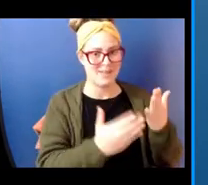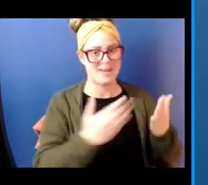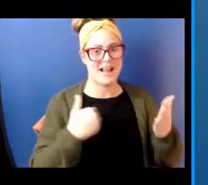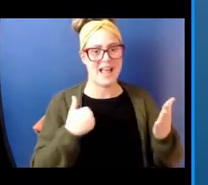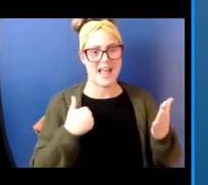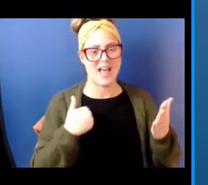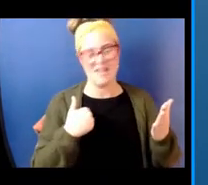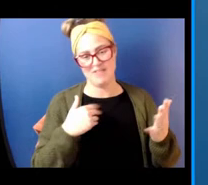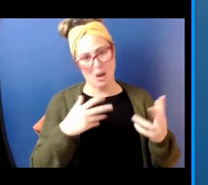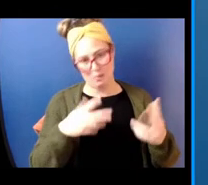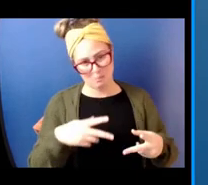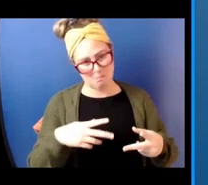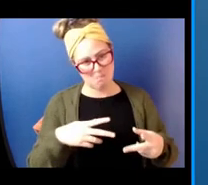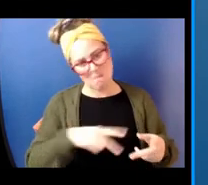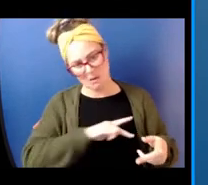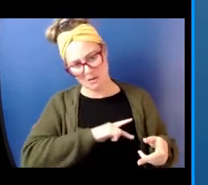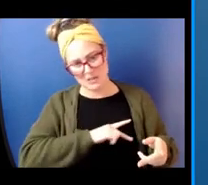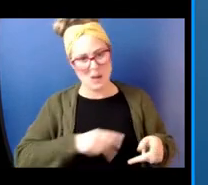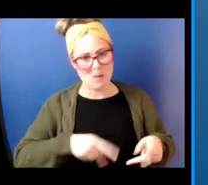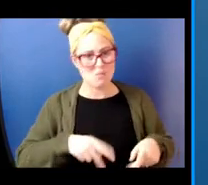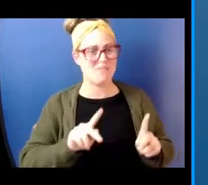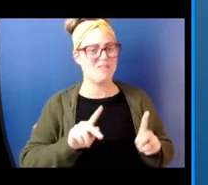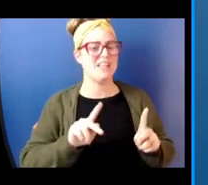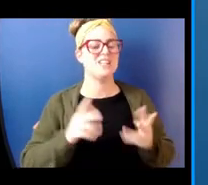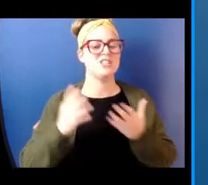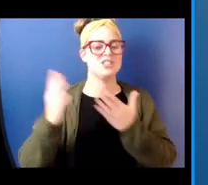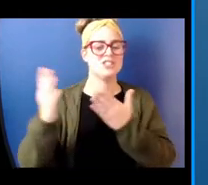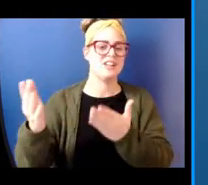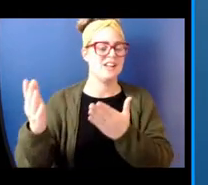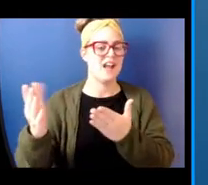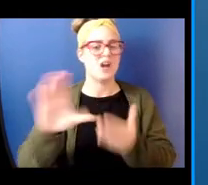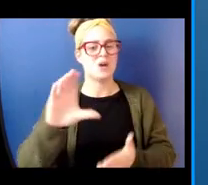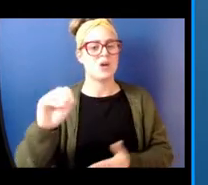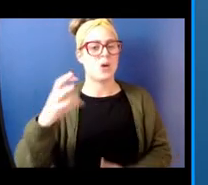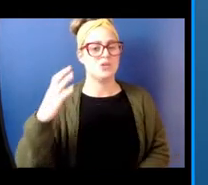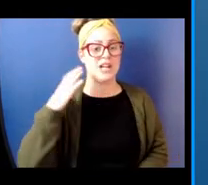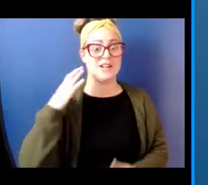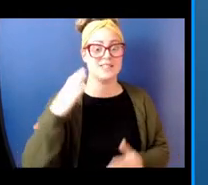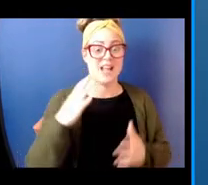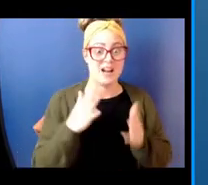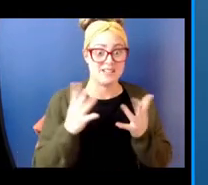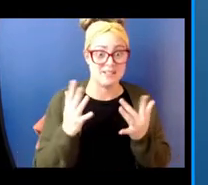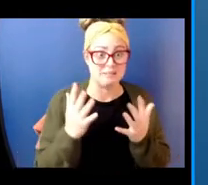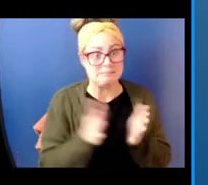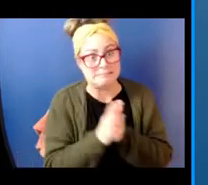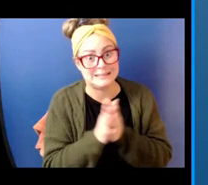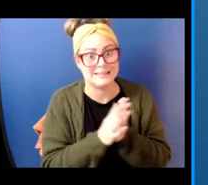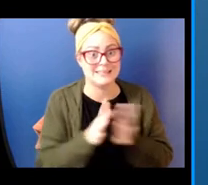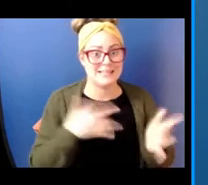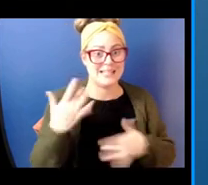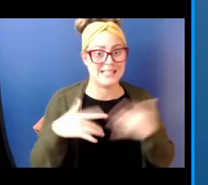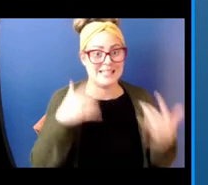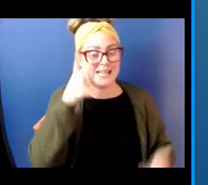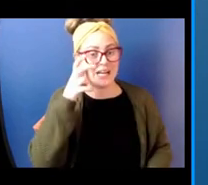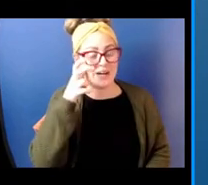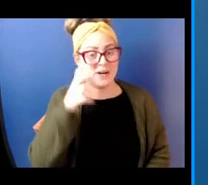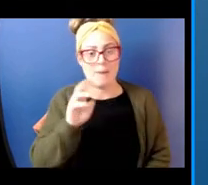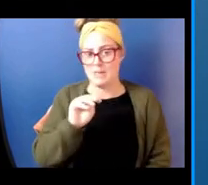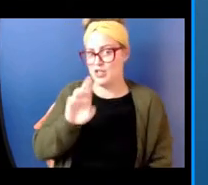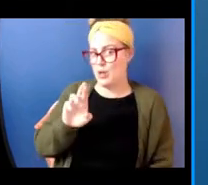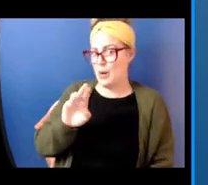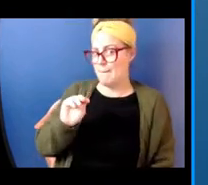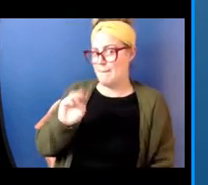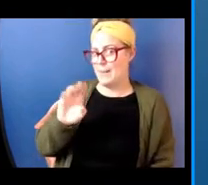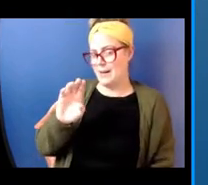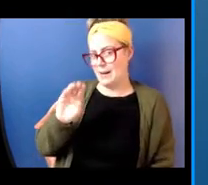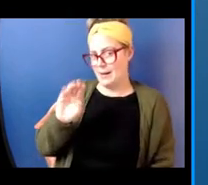privilege but it's actually something that co-chairs are very anxious to hear from Mr Mcdonald um I won't repeat my comments